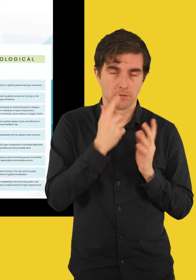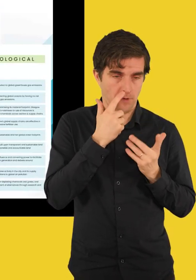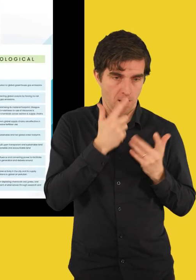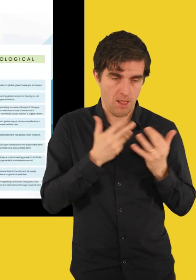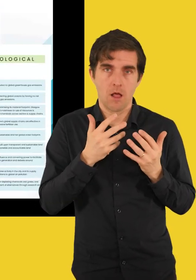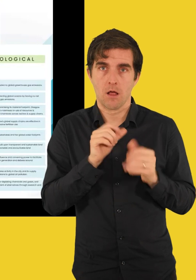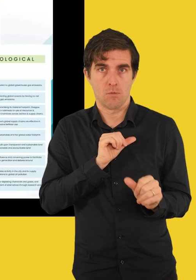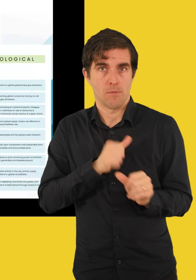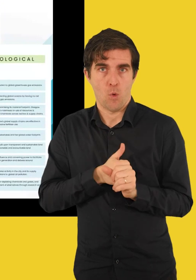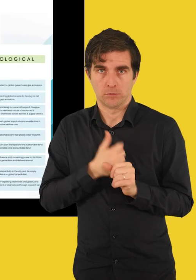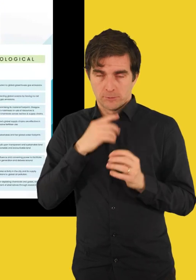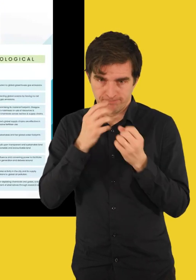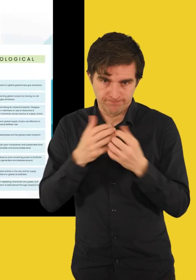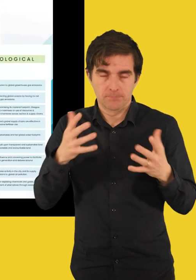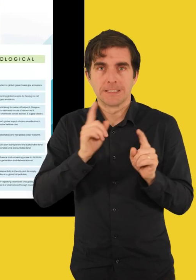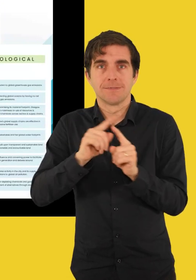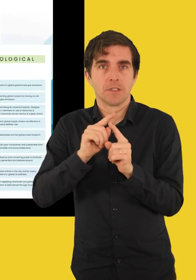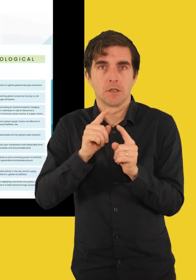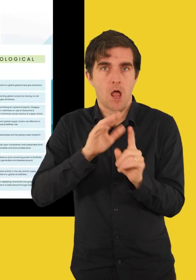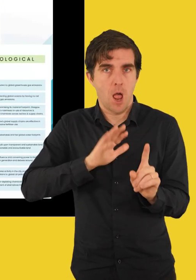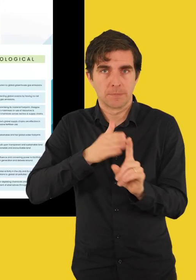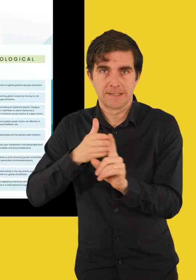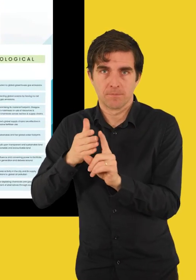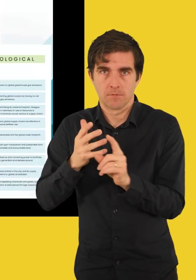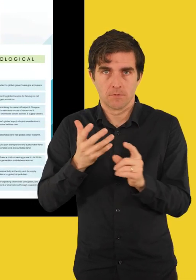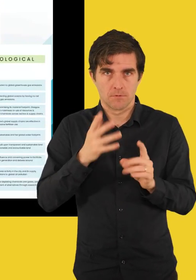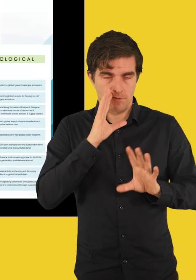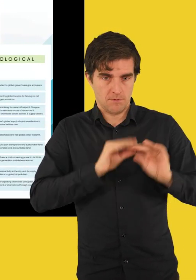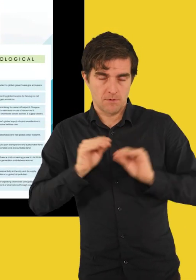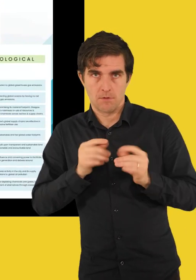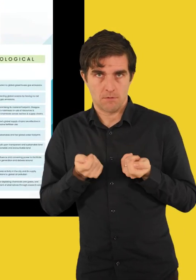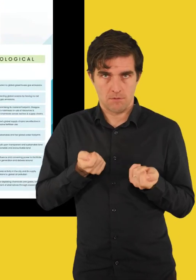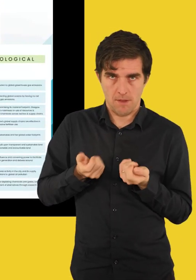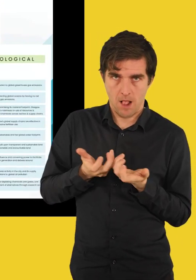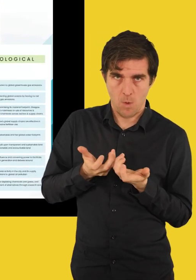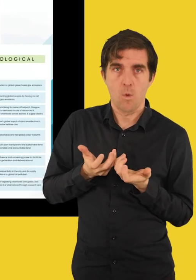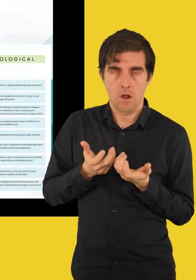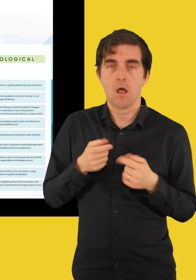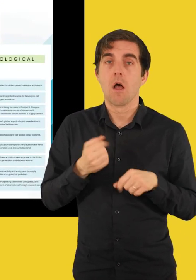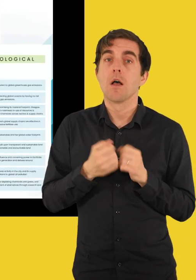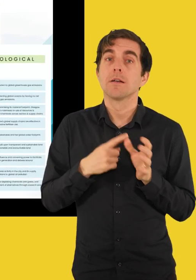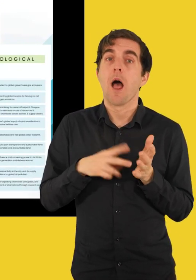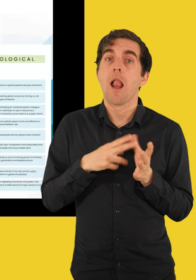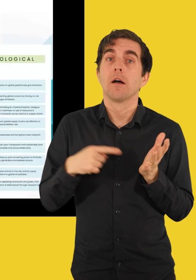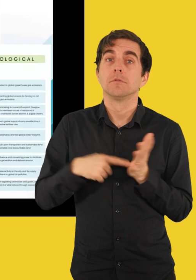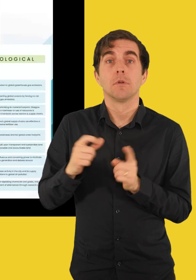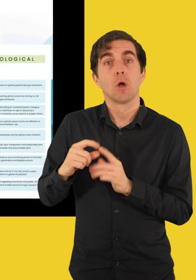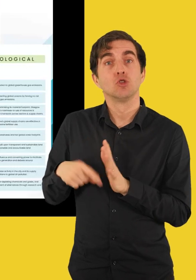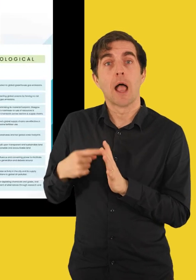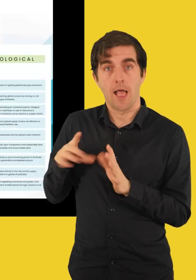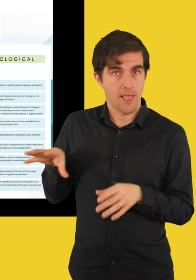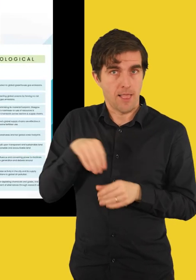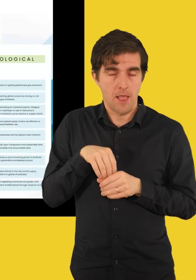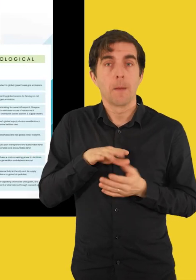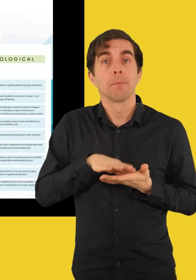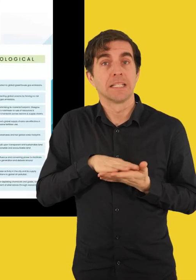modelling, which will support the building a multi-objective optimization tool, which is something that's part of the broader Gallant project. And that